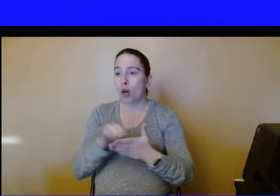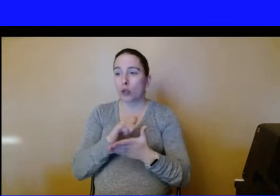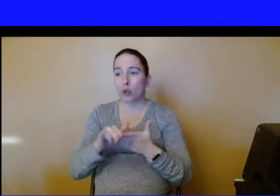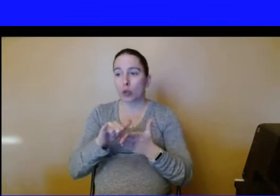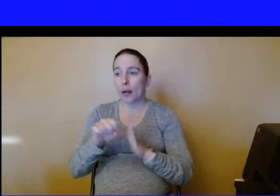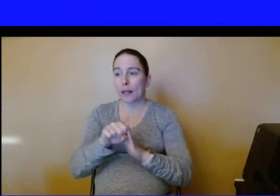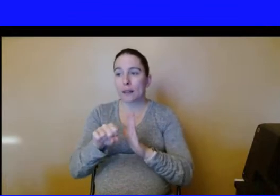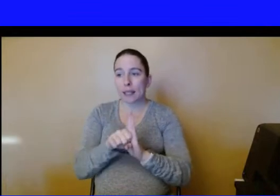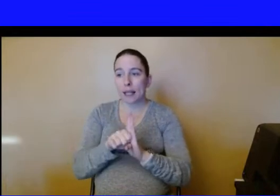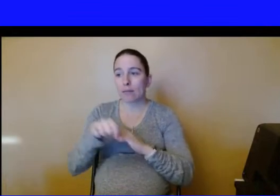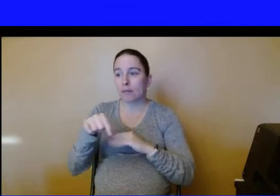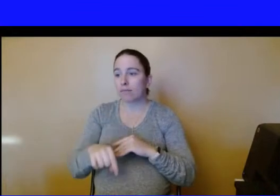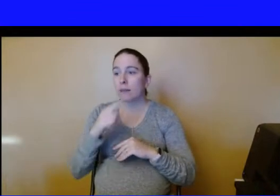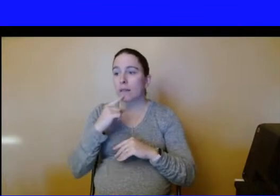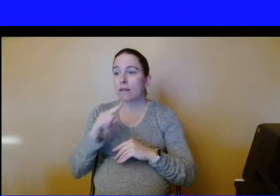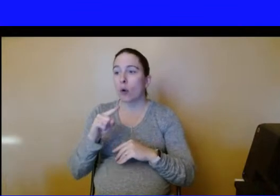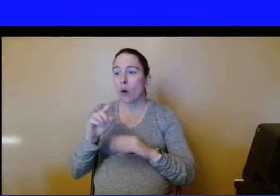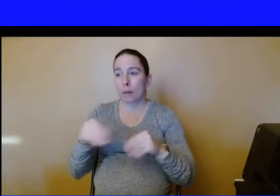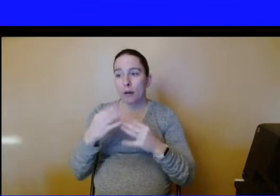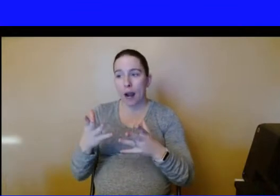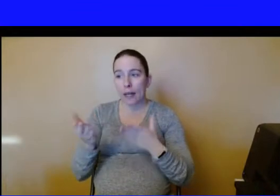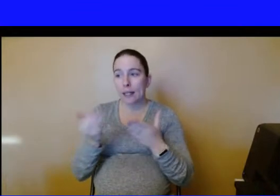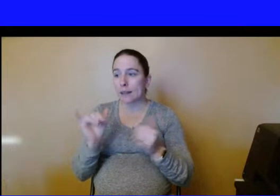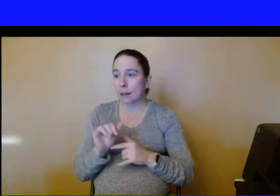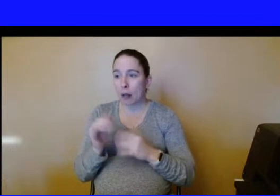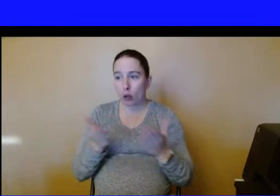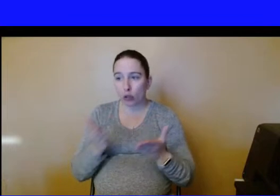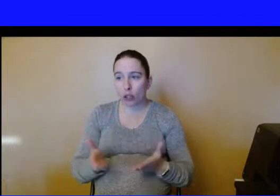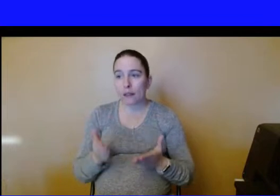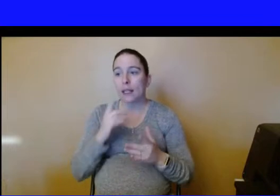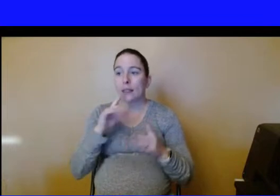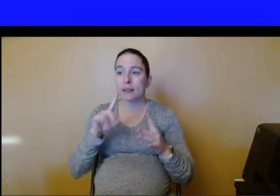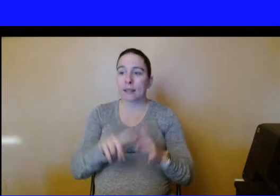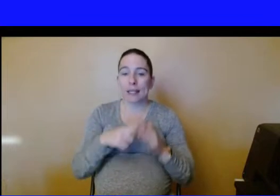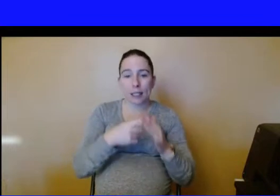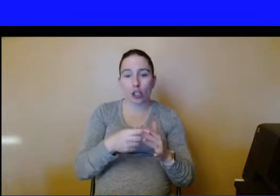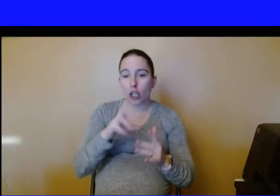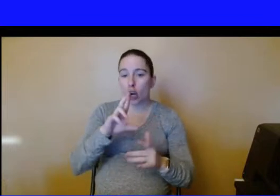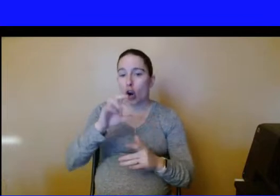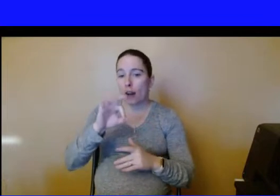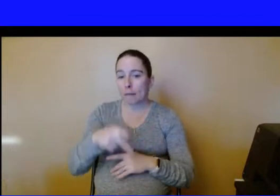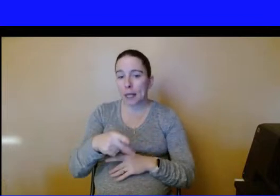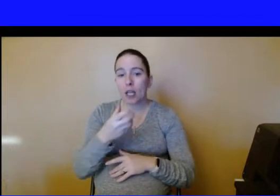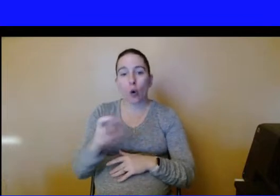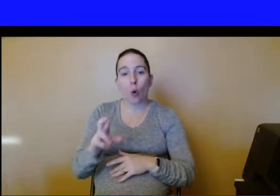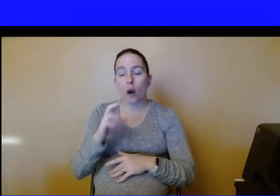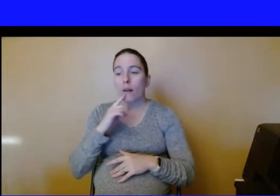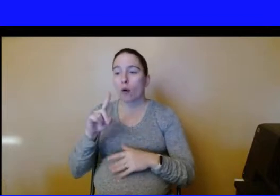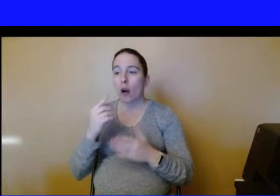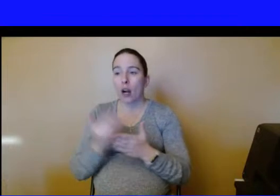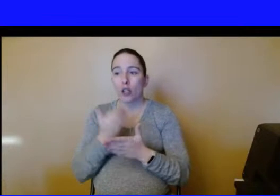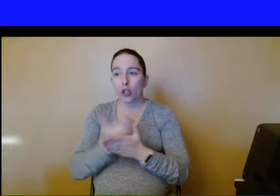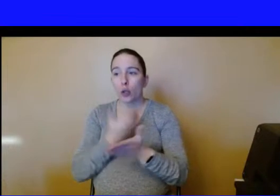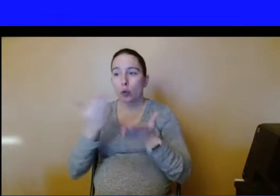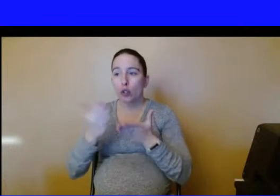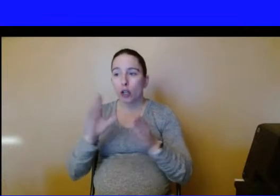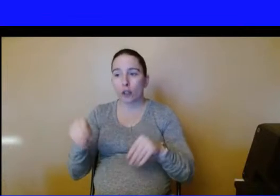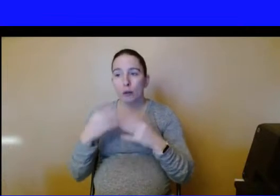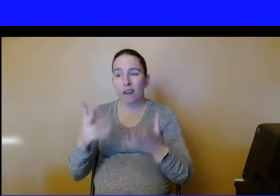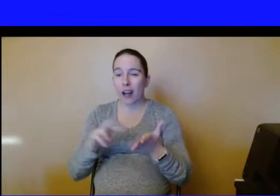2022 through December 2026, with a not to exceed amount of